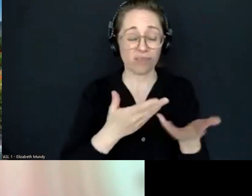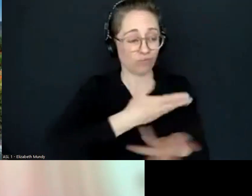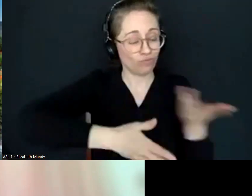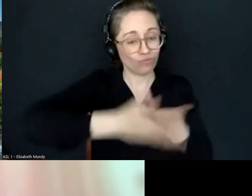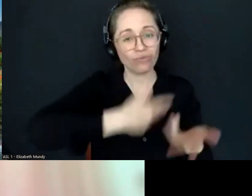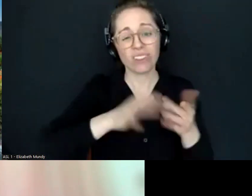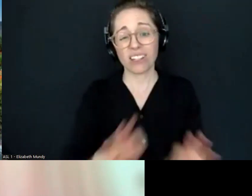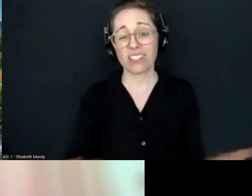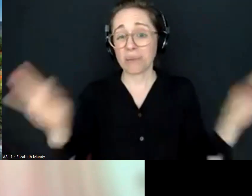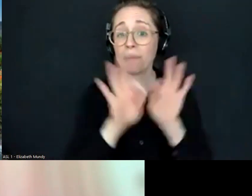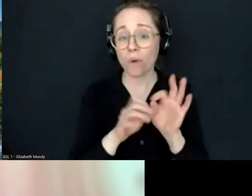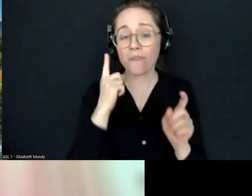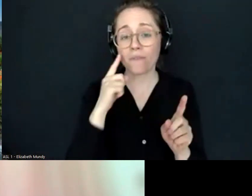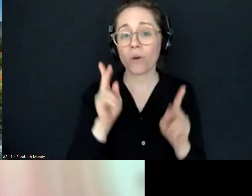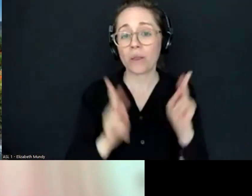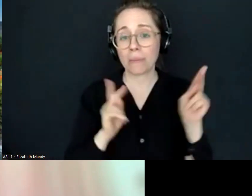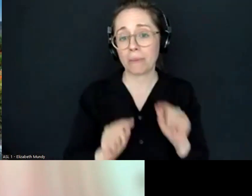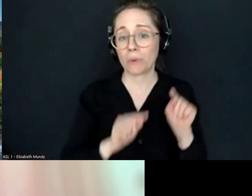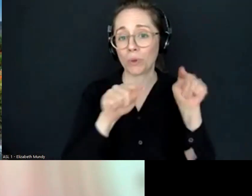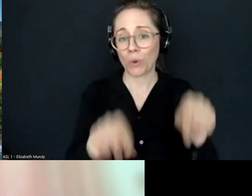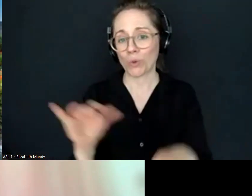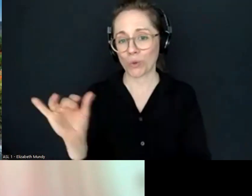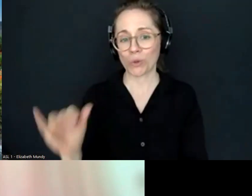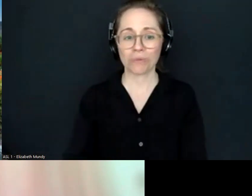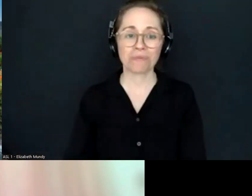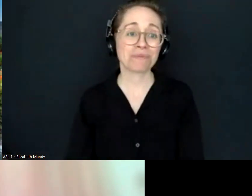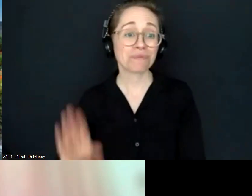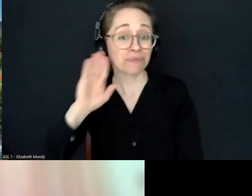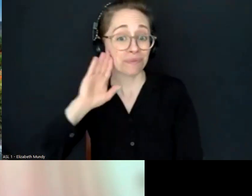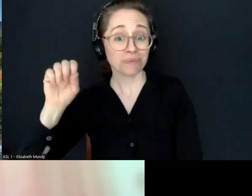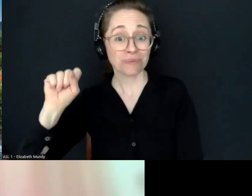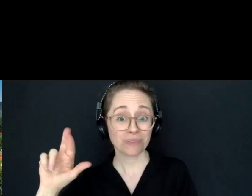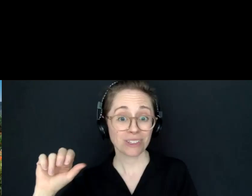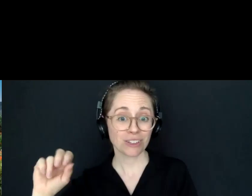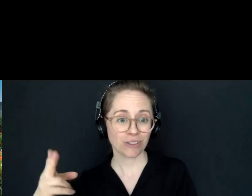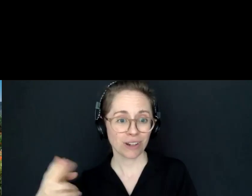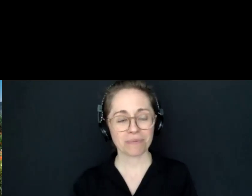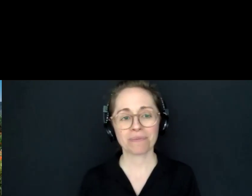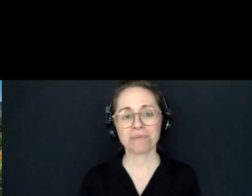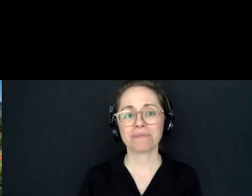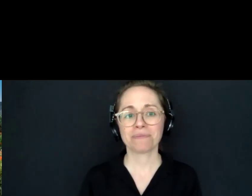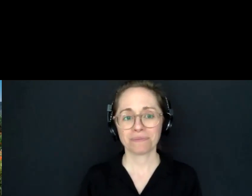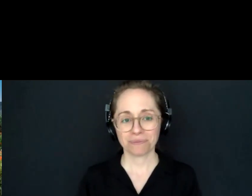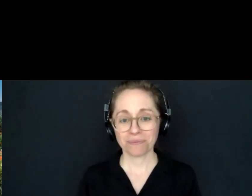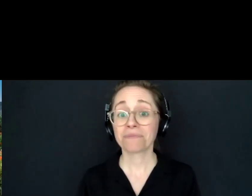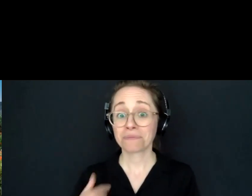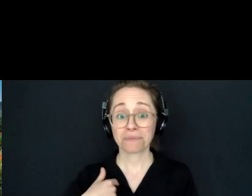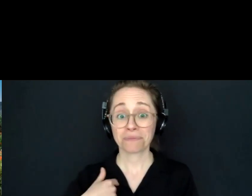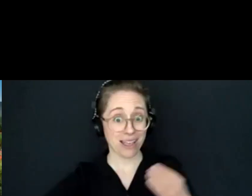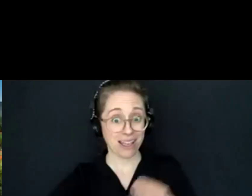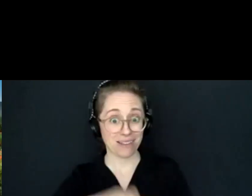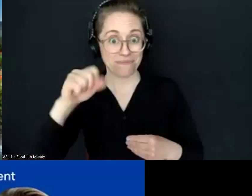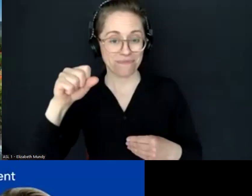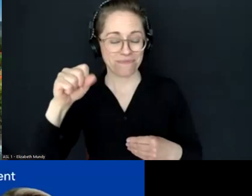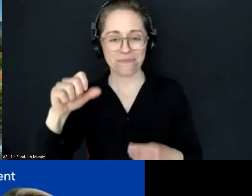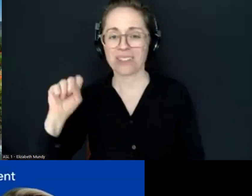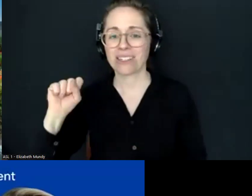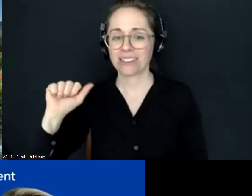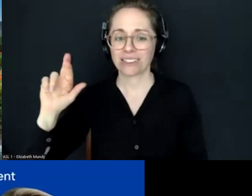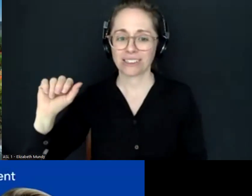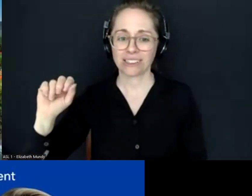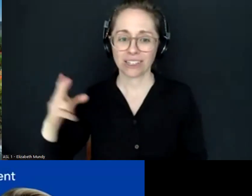well. Hi, Sarah. Hi, I was just going to add on to that, Sarita, to that point. This